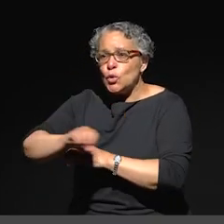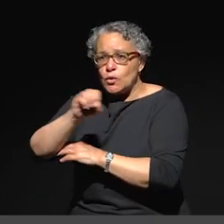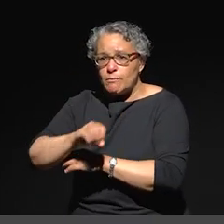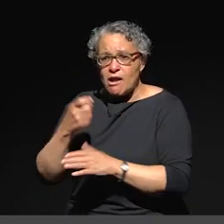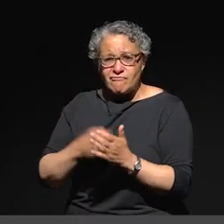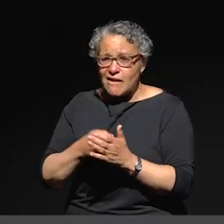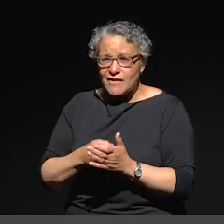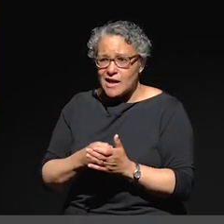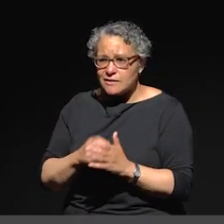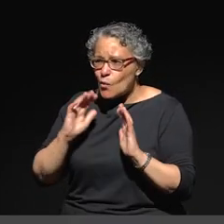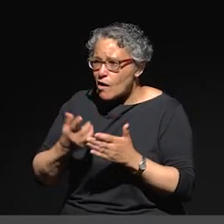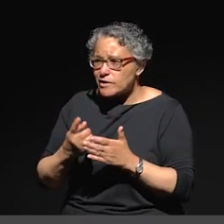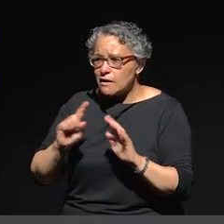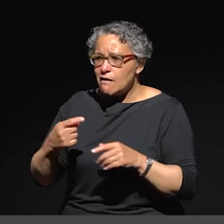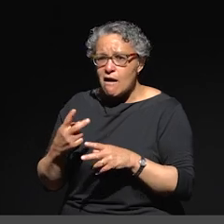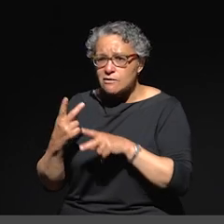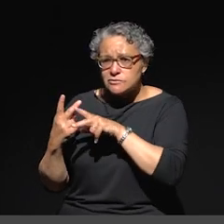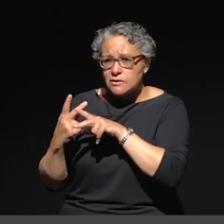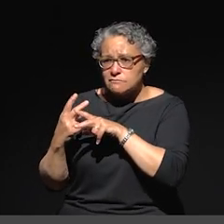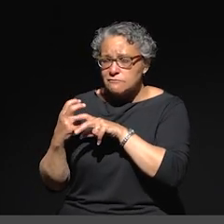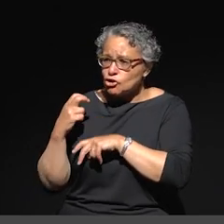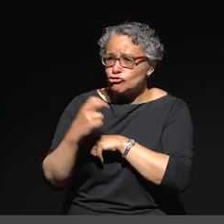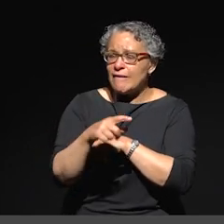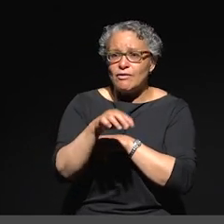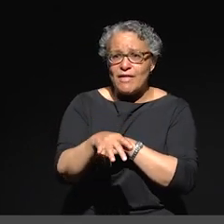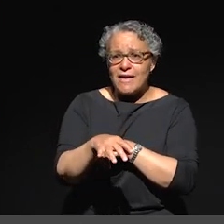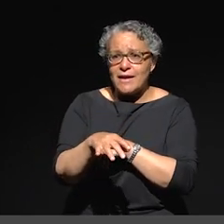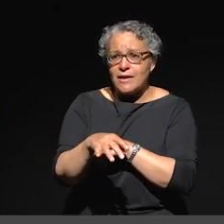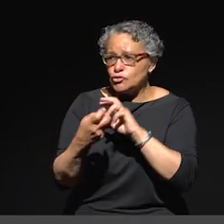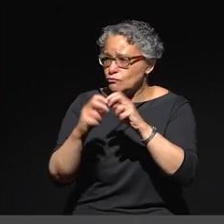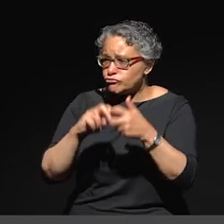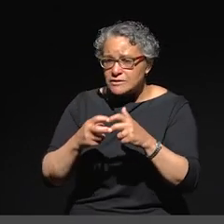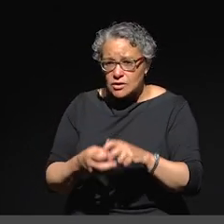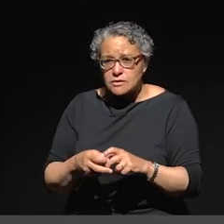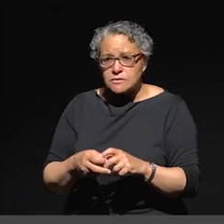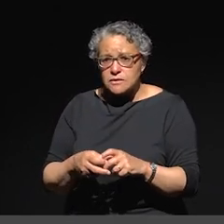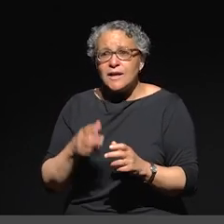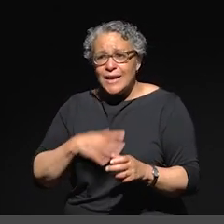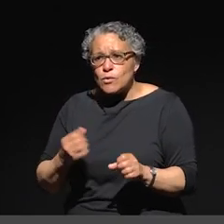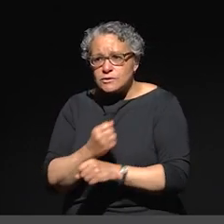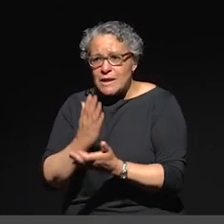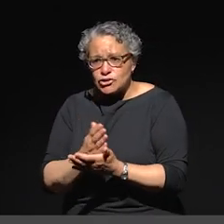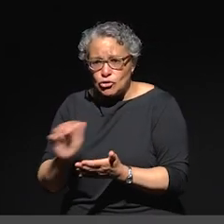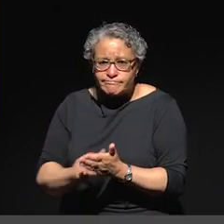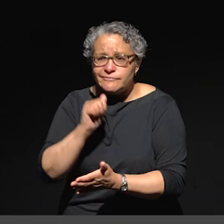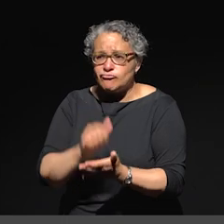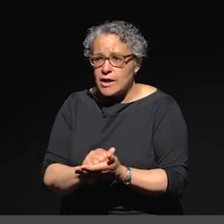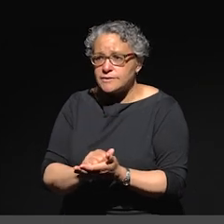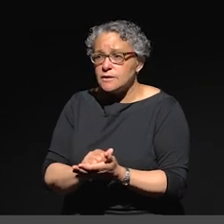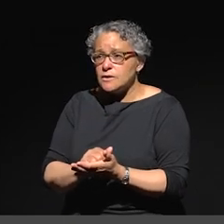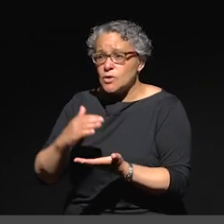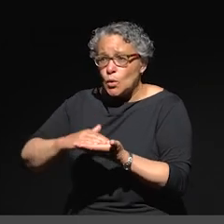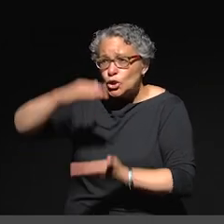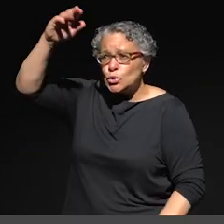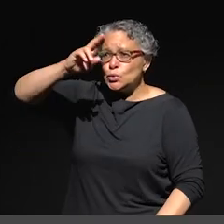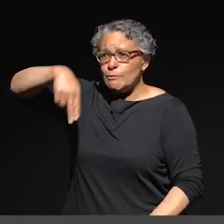couldn't travel to Brussels, he didn't have time for that. So he was very concerned that they get it right. So he did these paintings on paper, these huge paintings